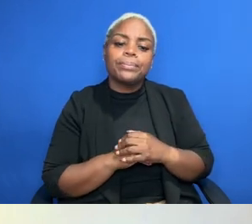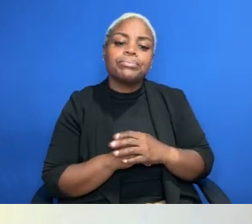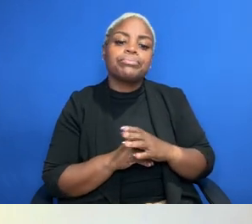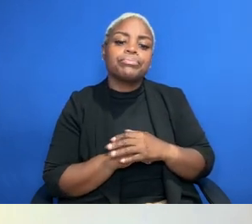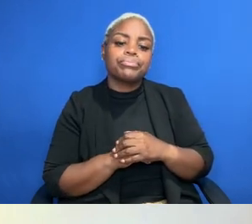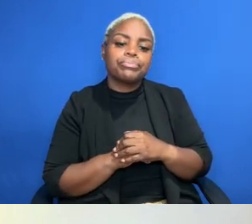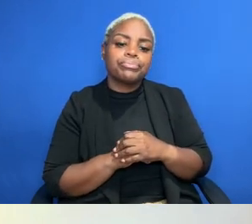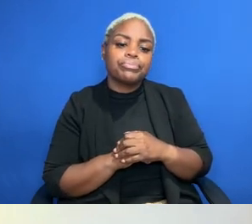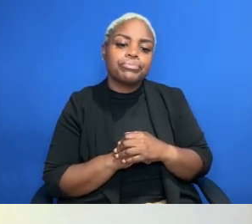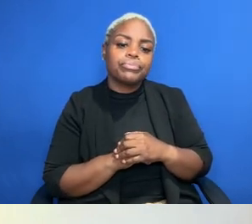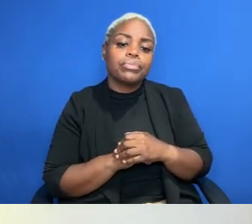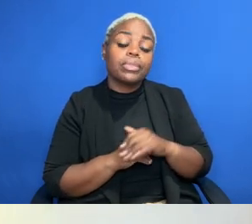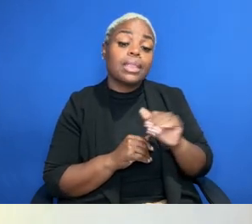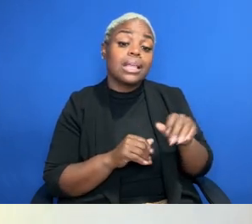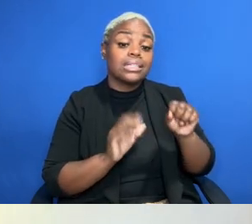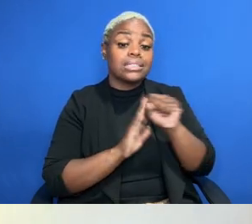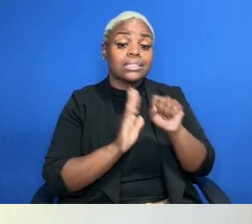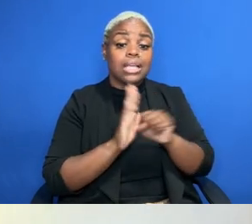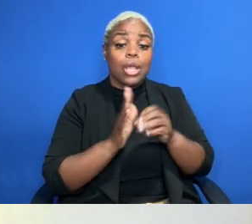story this morning. As